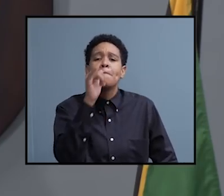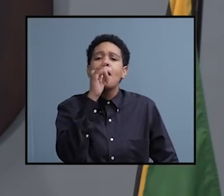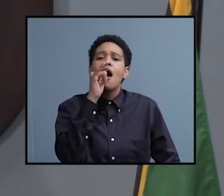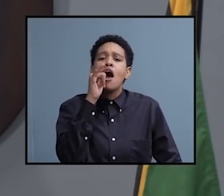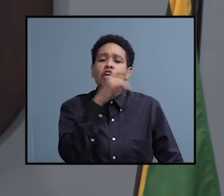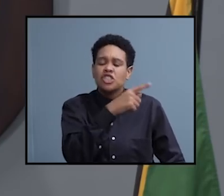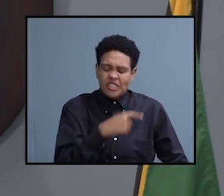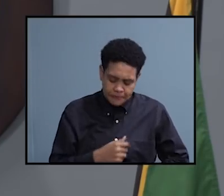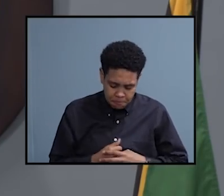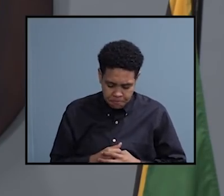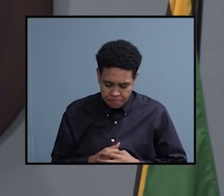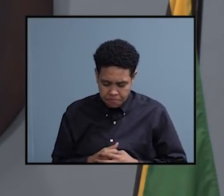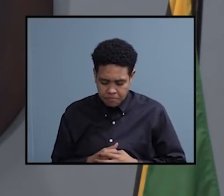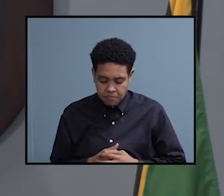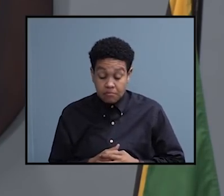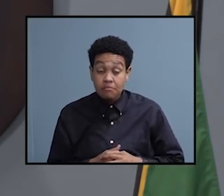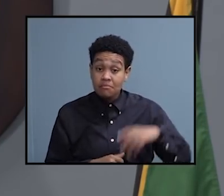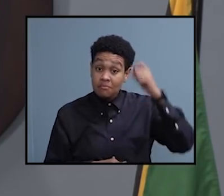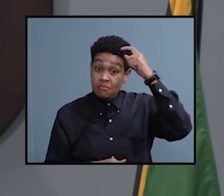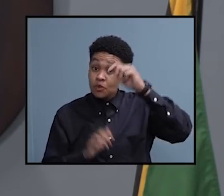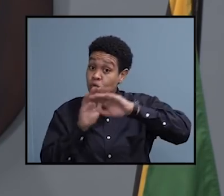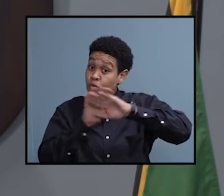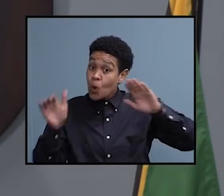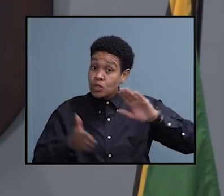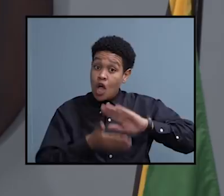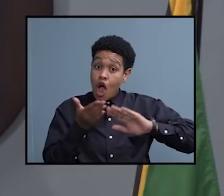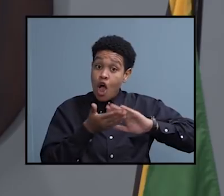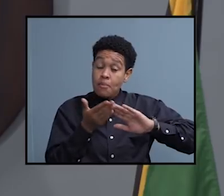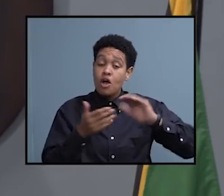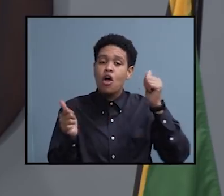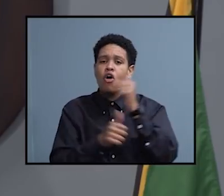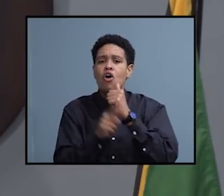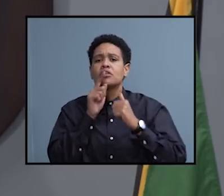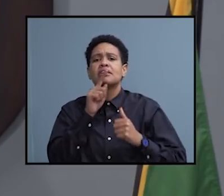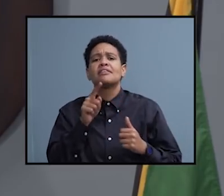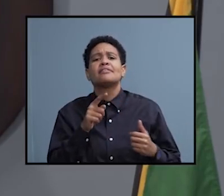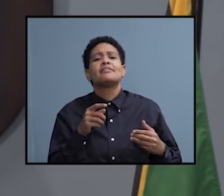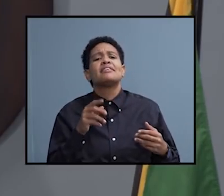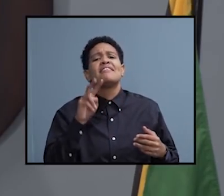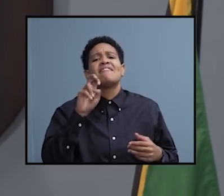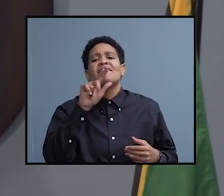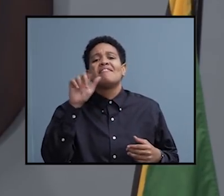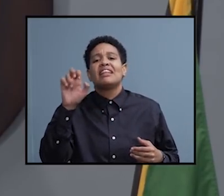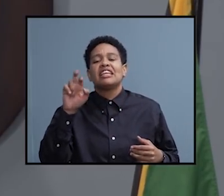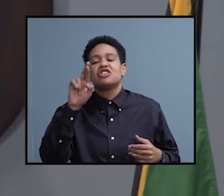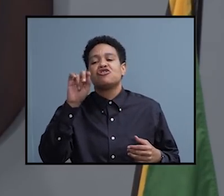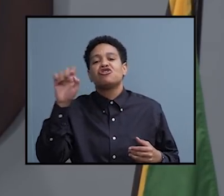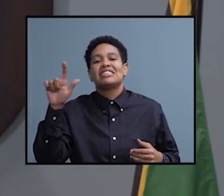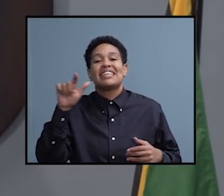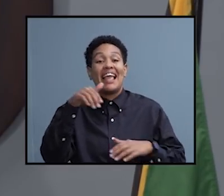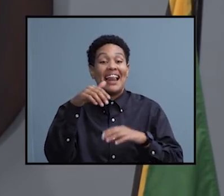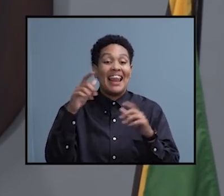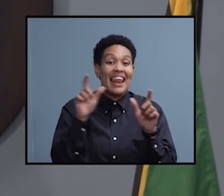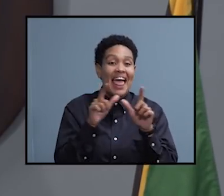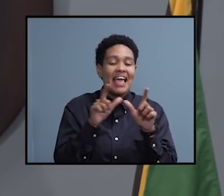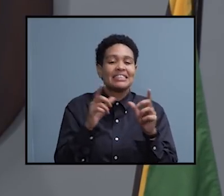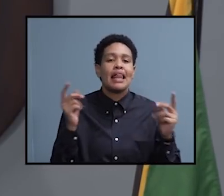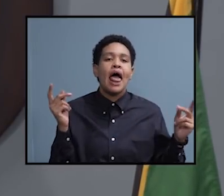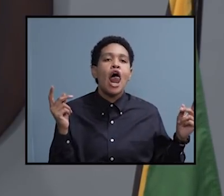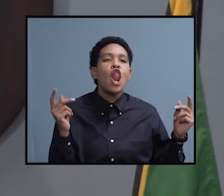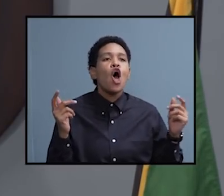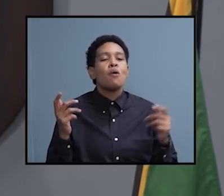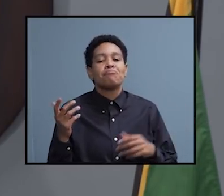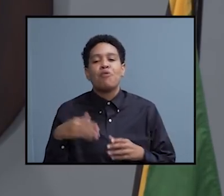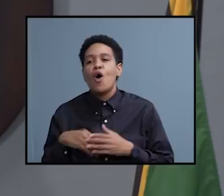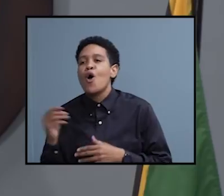Bars which do not operate under the village retail license, nightclubs, other